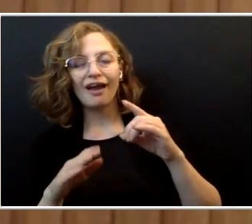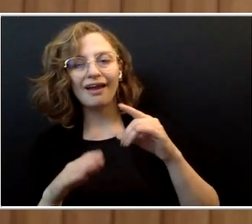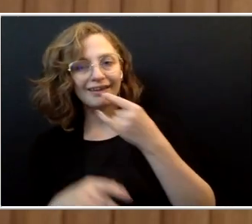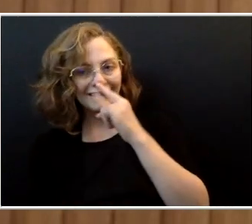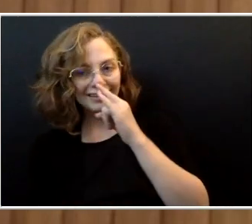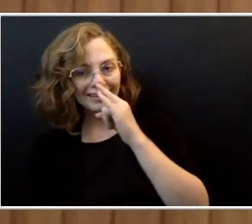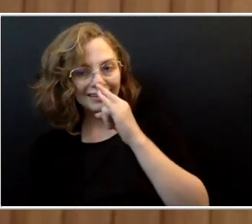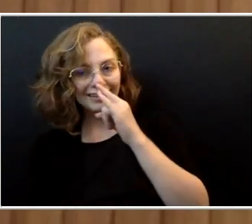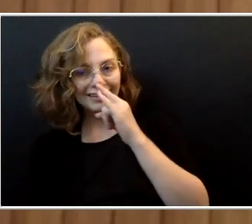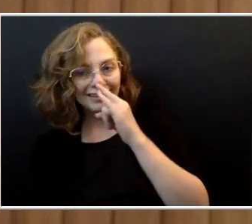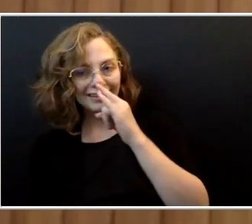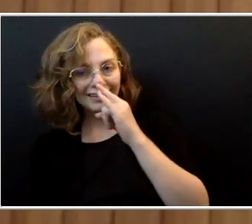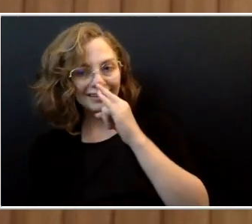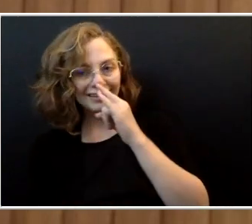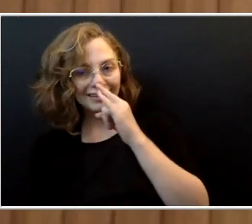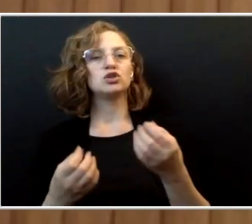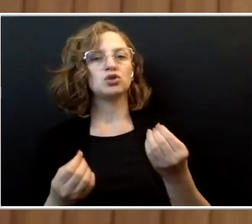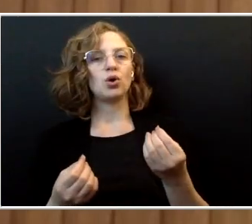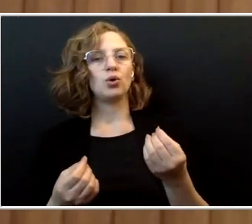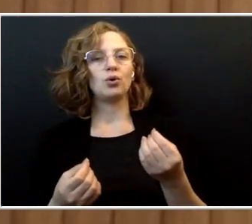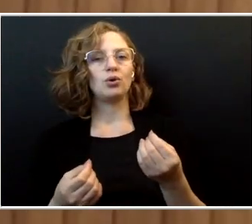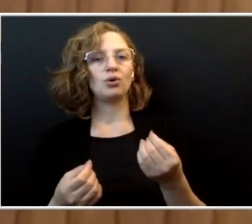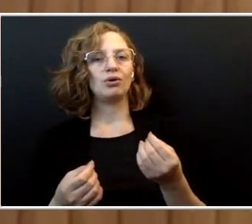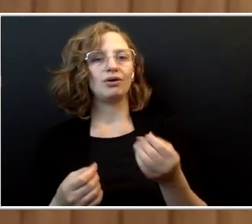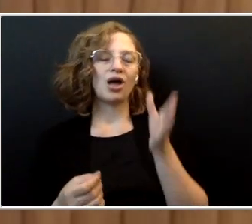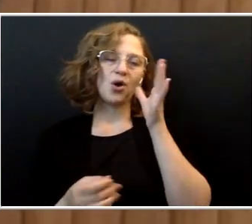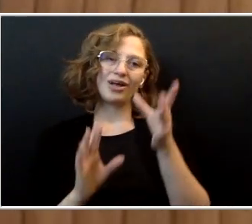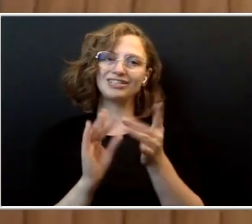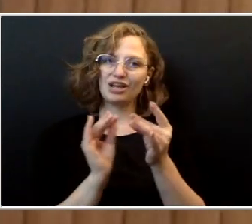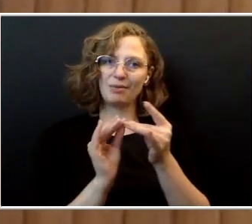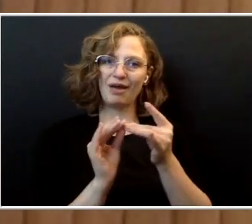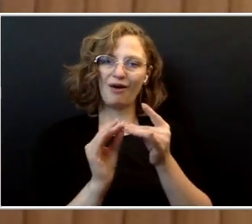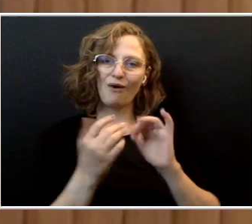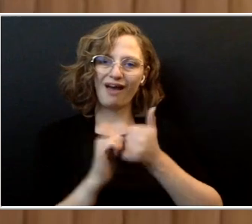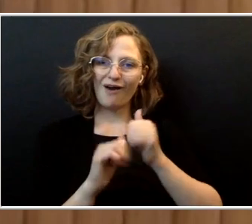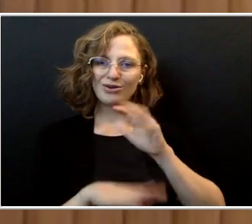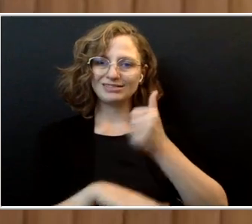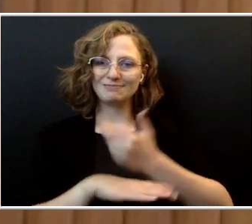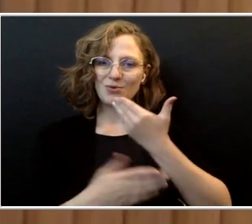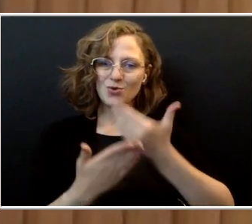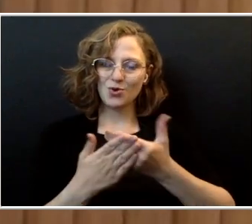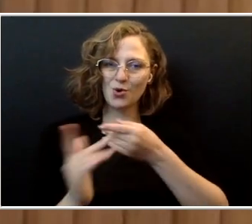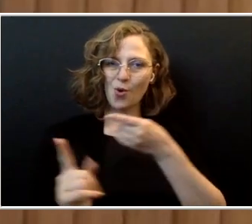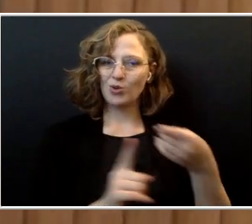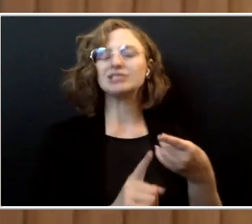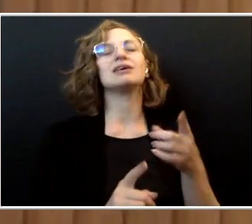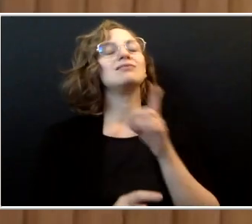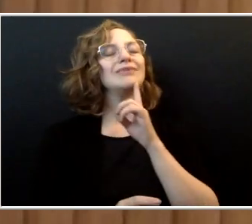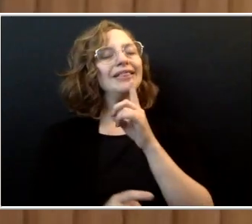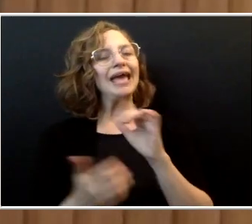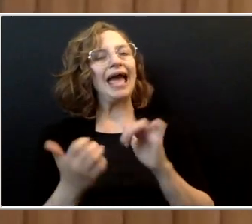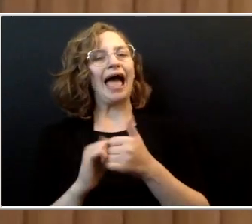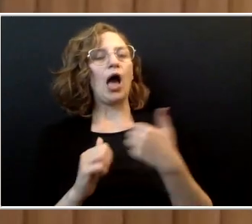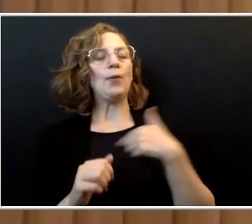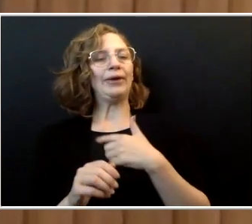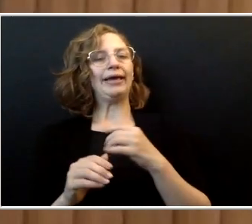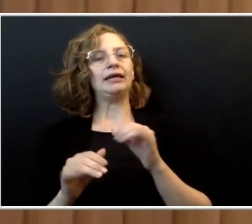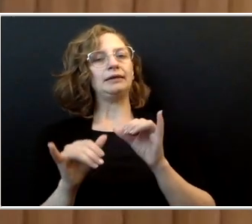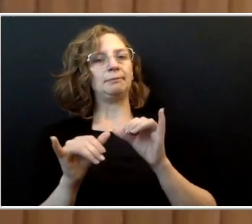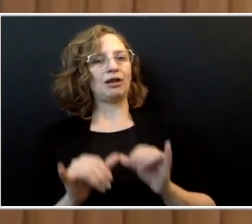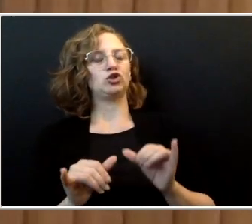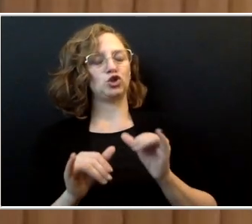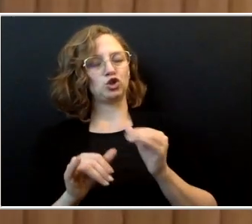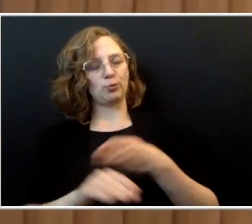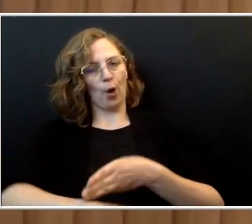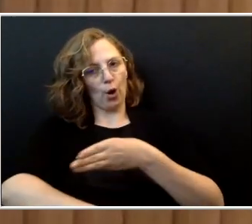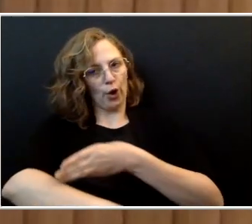way that we're measuring, so we're going to talk about, I think, SMART goals here in a moment too, if the way that we're measuring progress is going to be directly